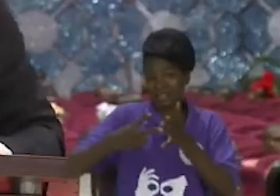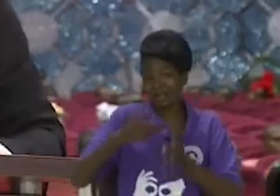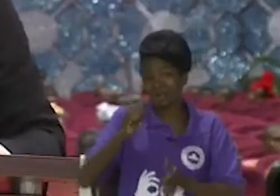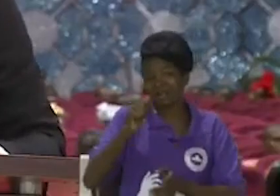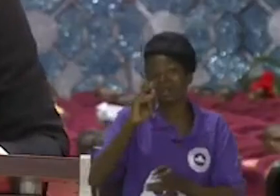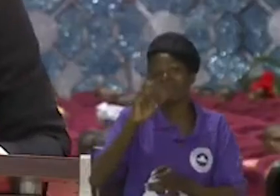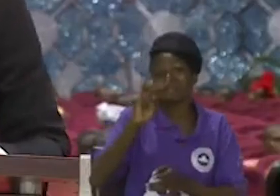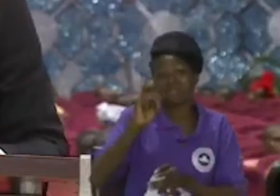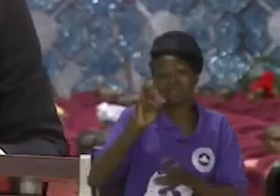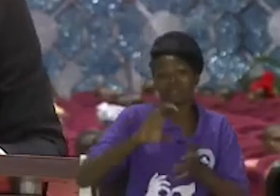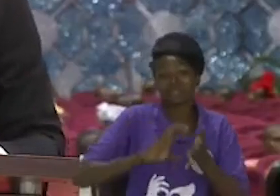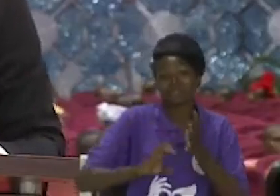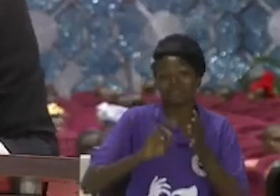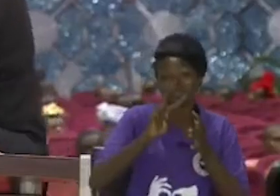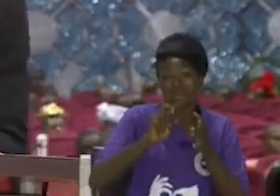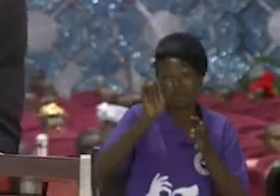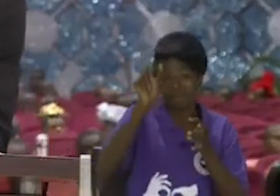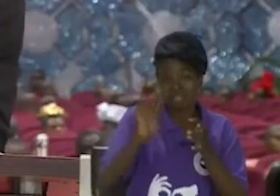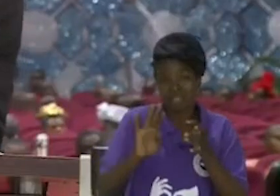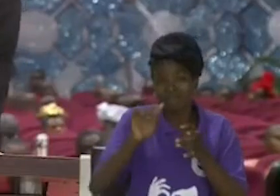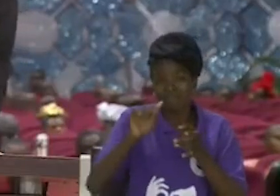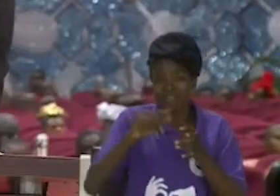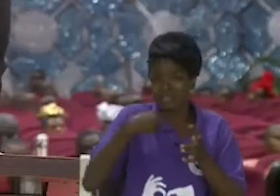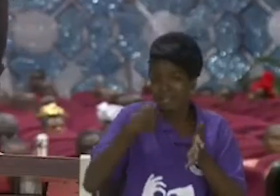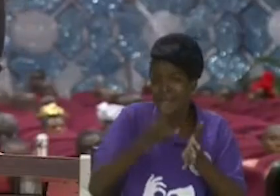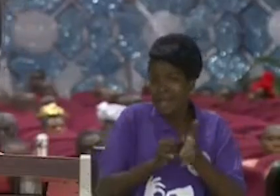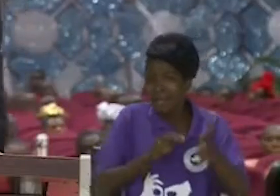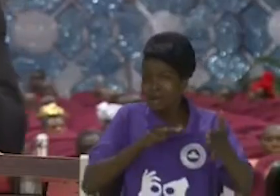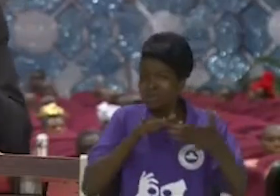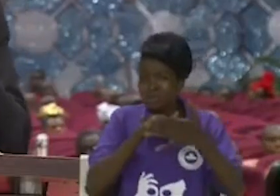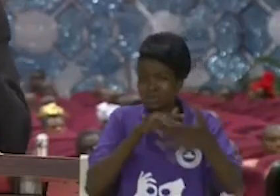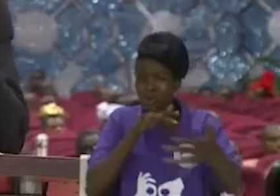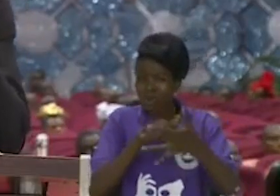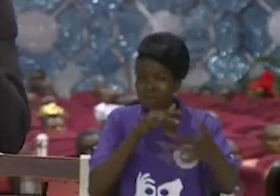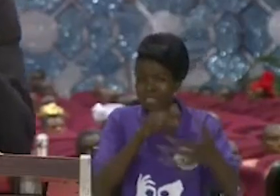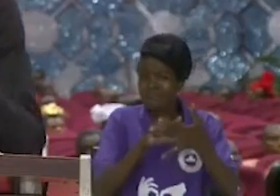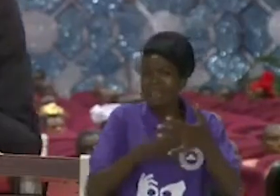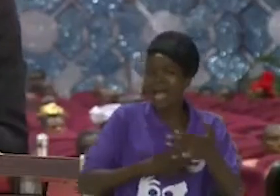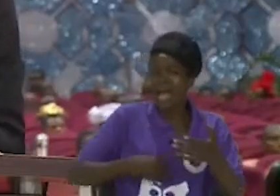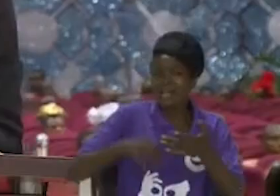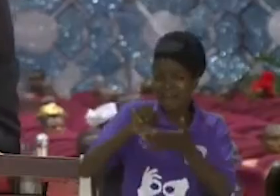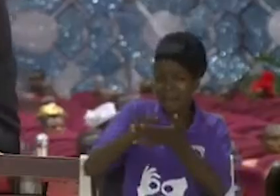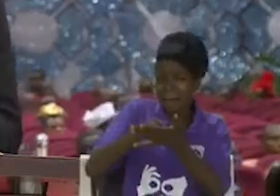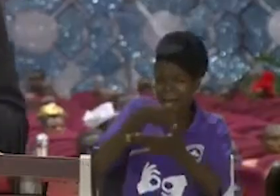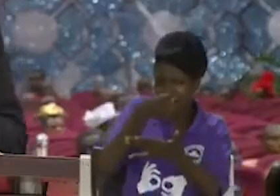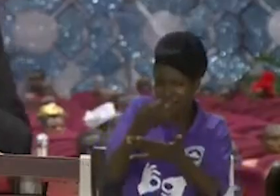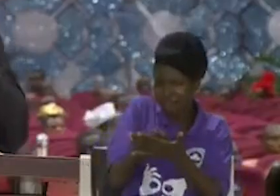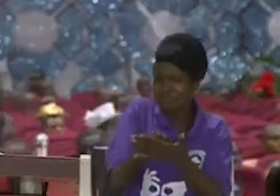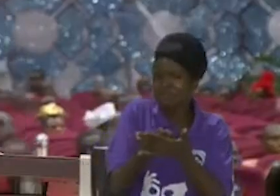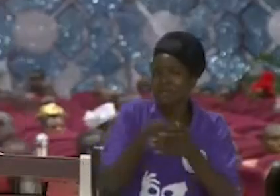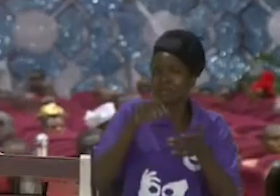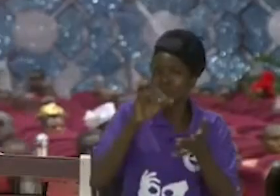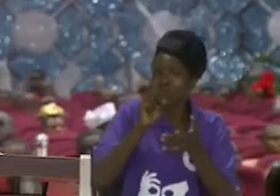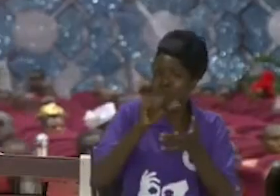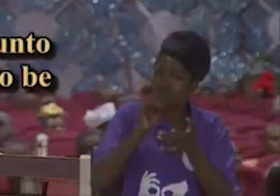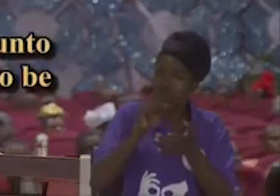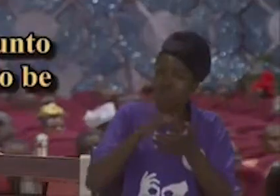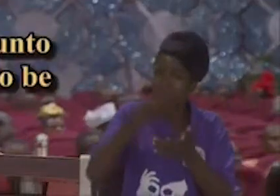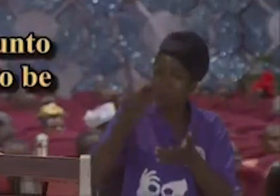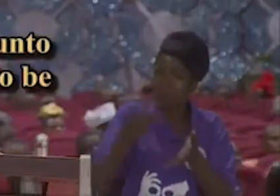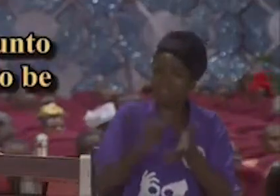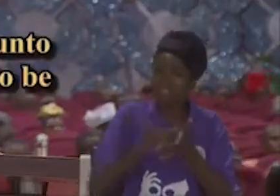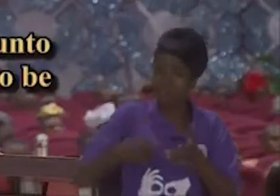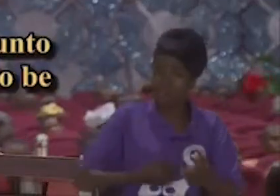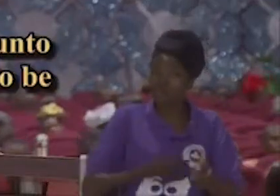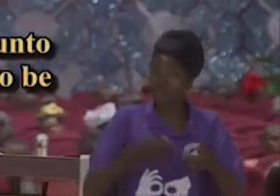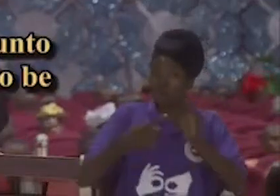Timothy chapter 2 and verse 15. It says, study to show yourself approved, a workman that needeth not to be ashamed. So the one that must exercise